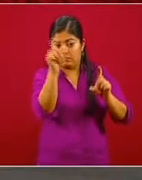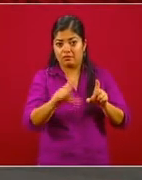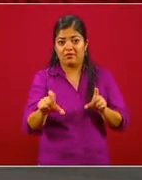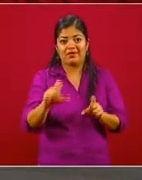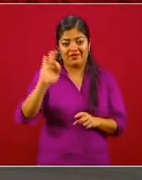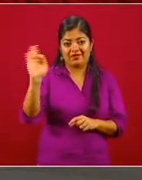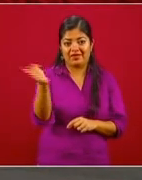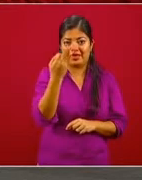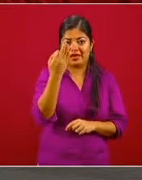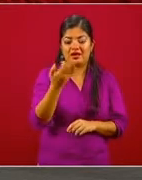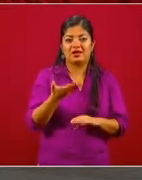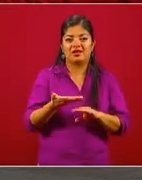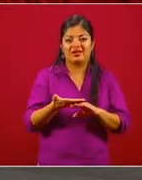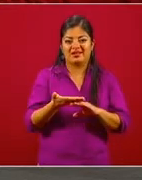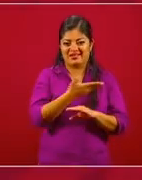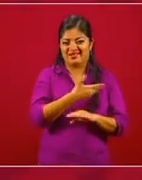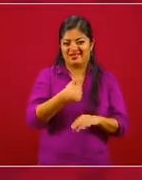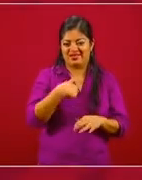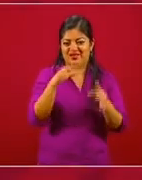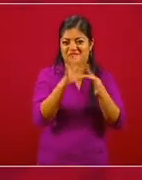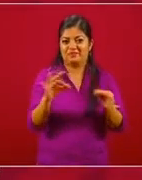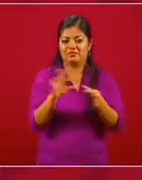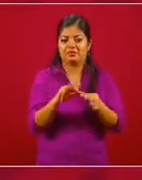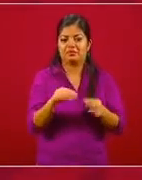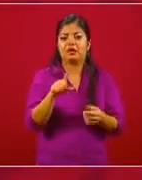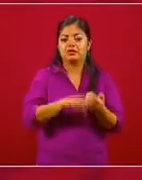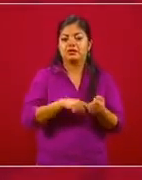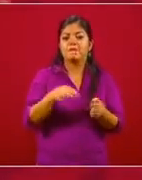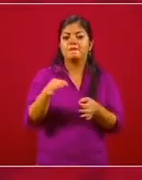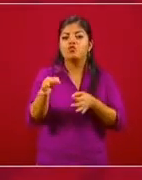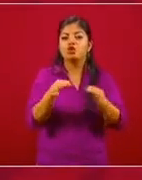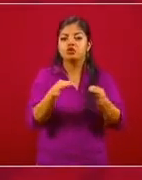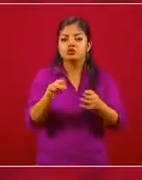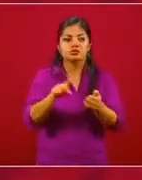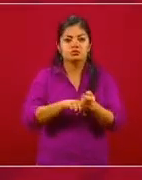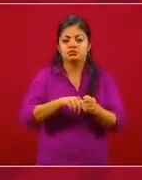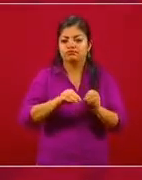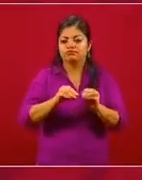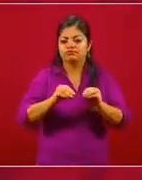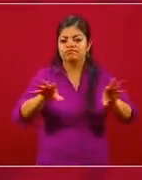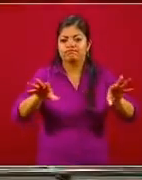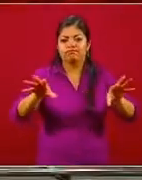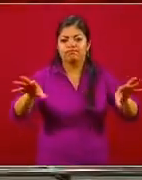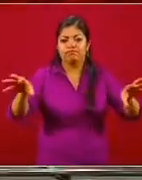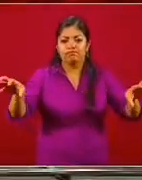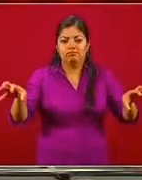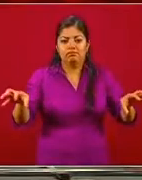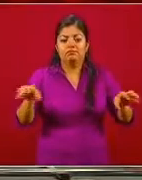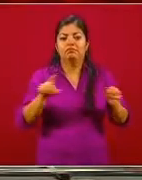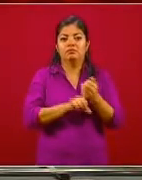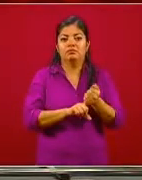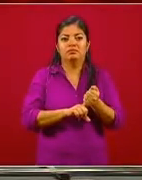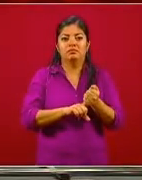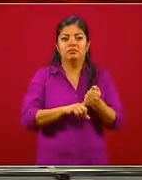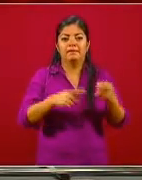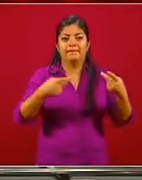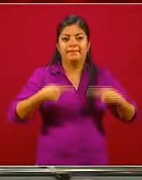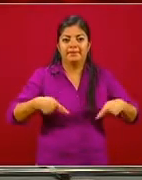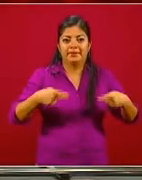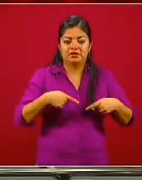days, they have been defined as municipalities that are